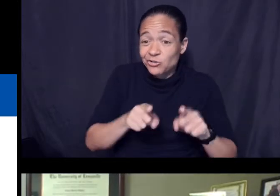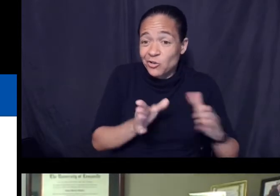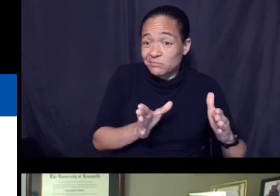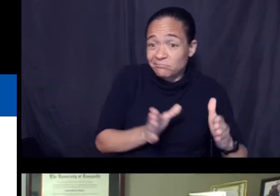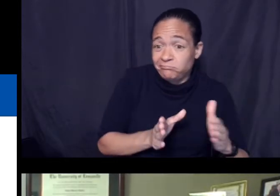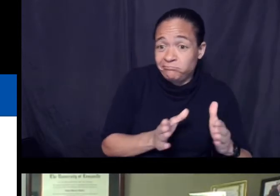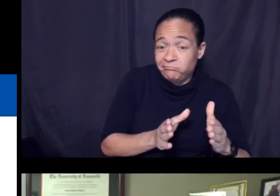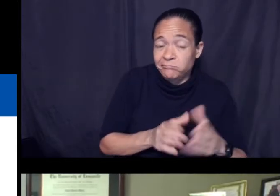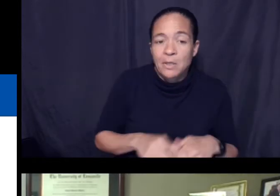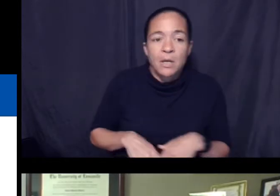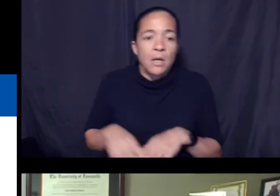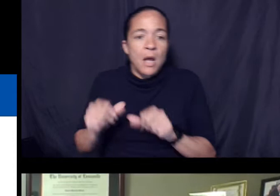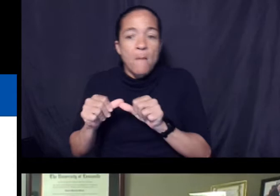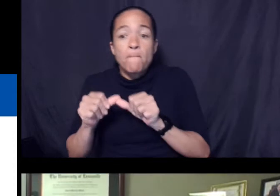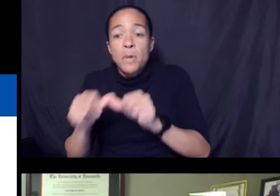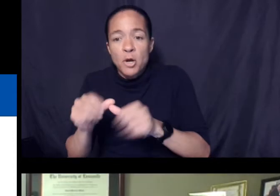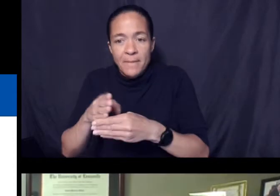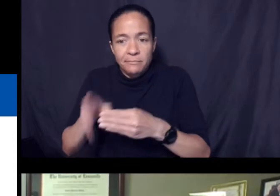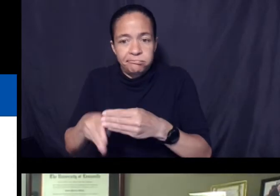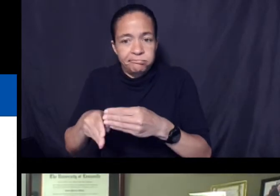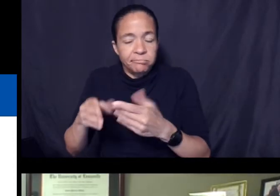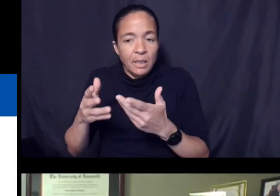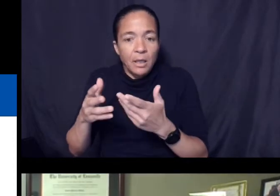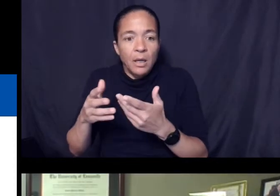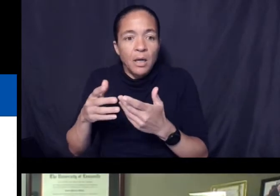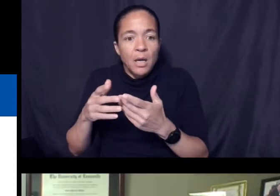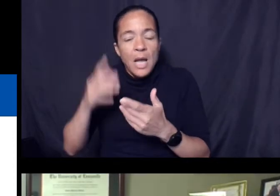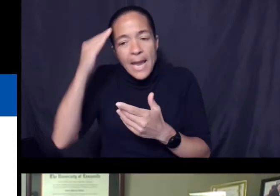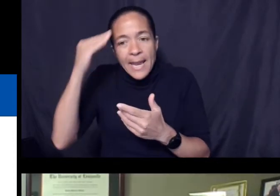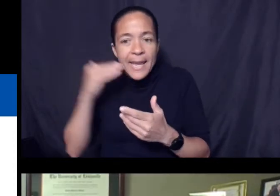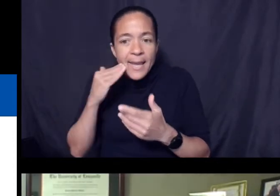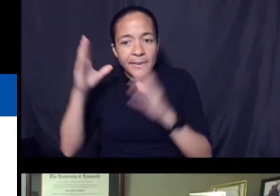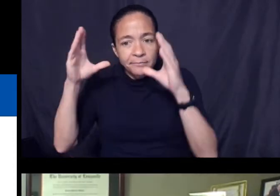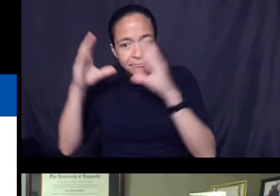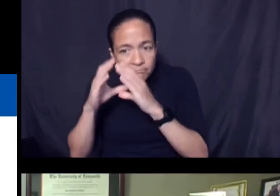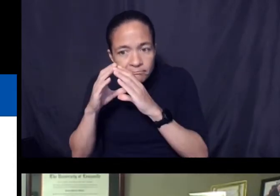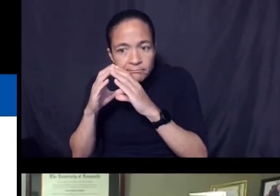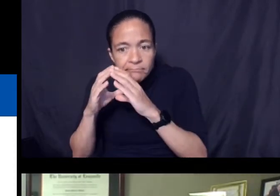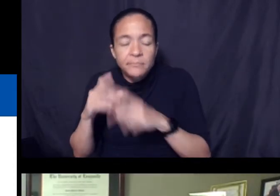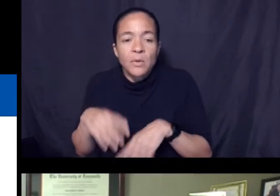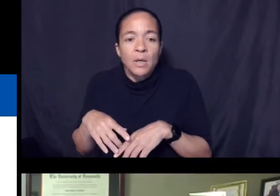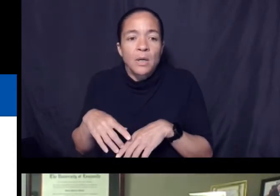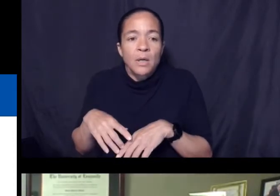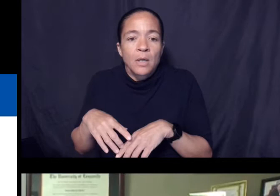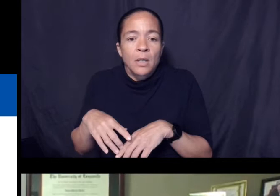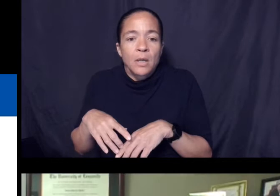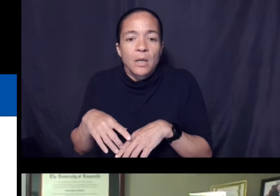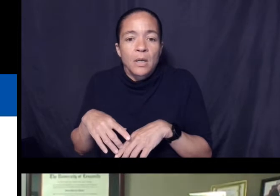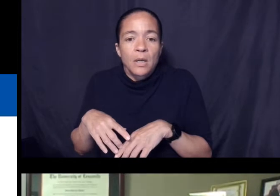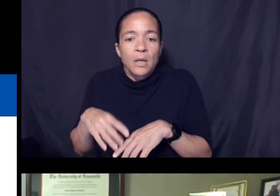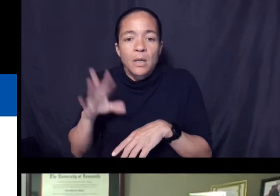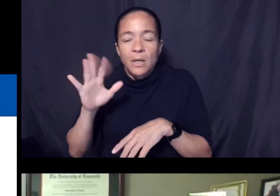permanent outcomes are shown over here on the right in terms of having a small head size, which is predictive